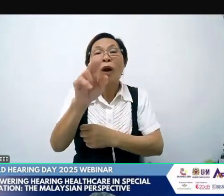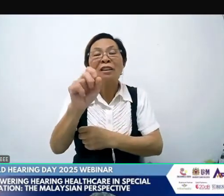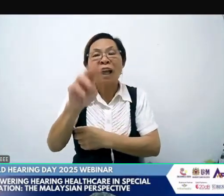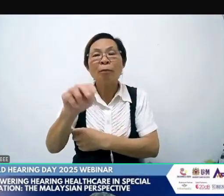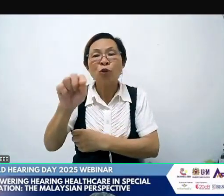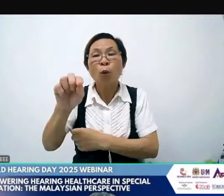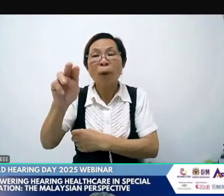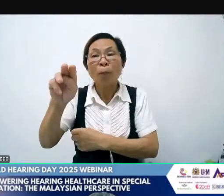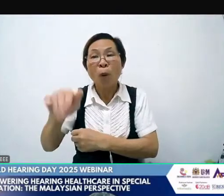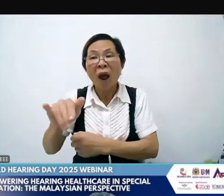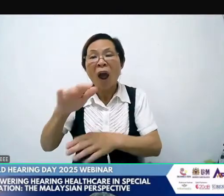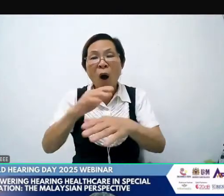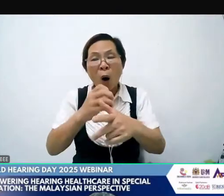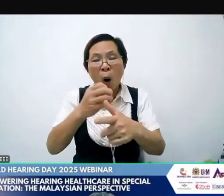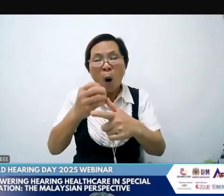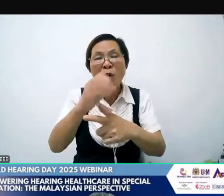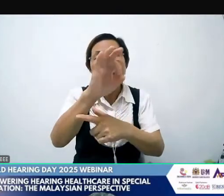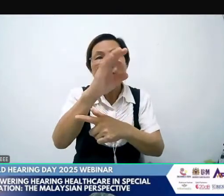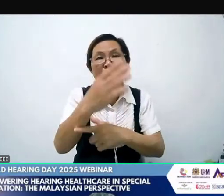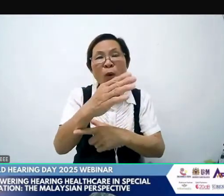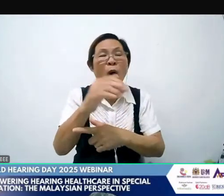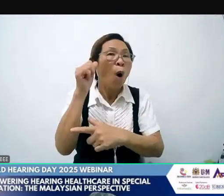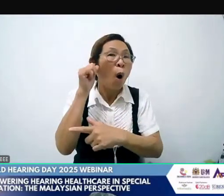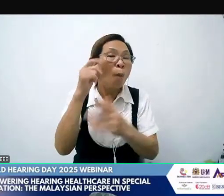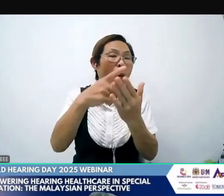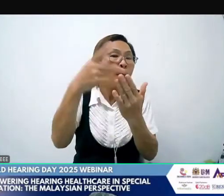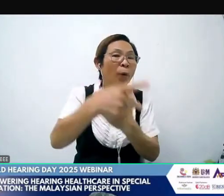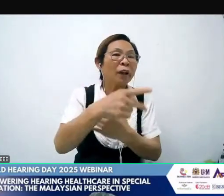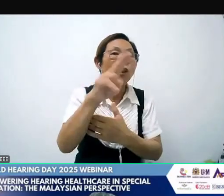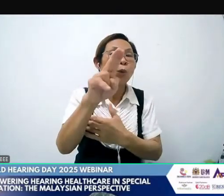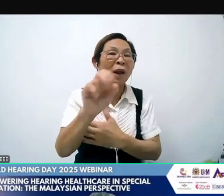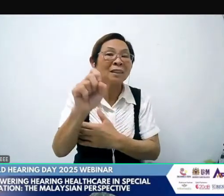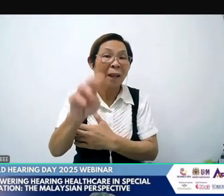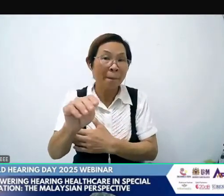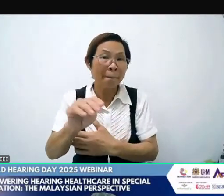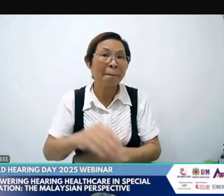health.usm.my or on Facebook at Audiology Program USM.